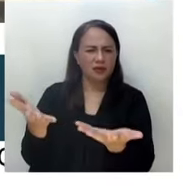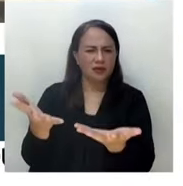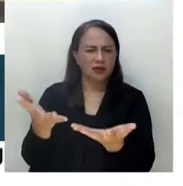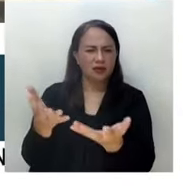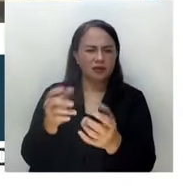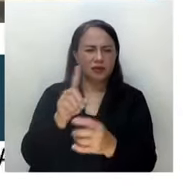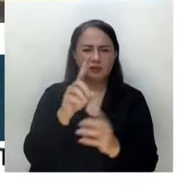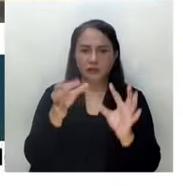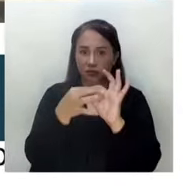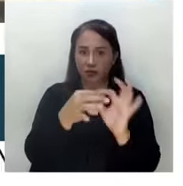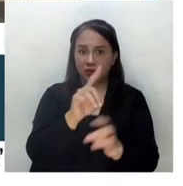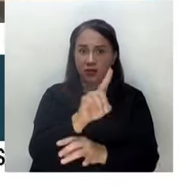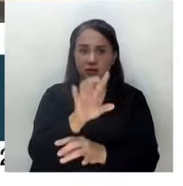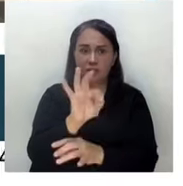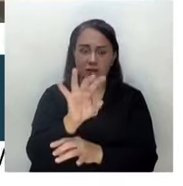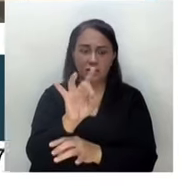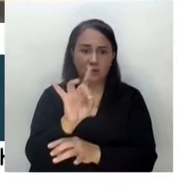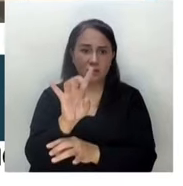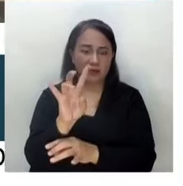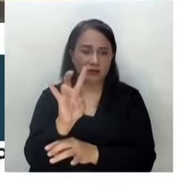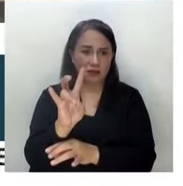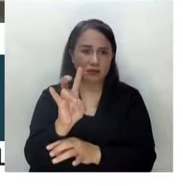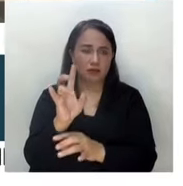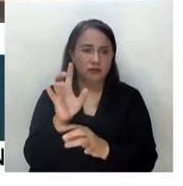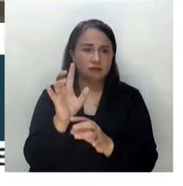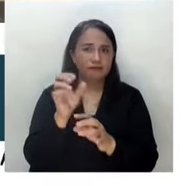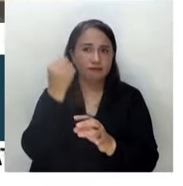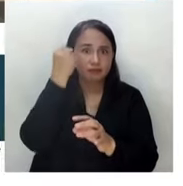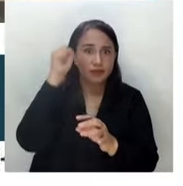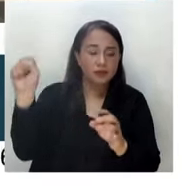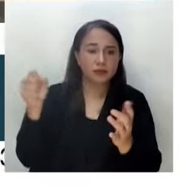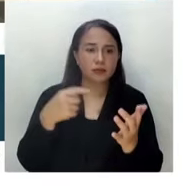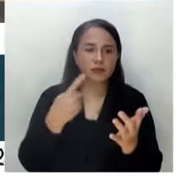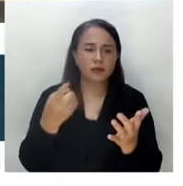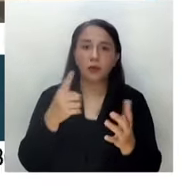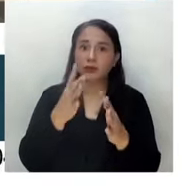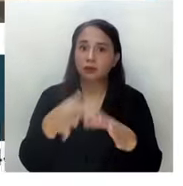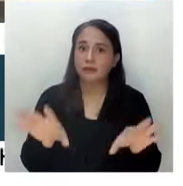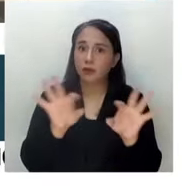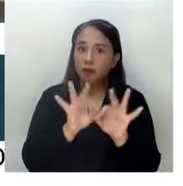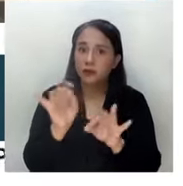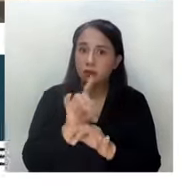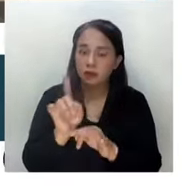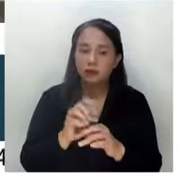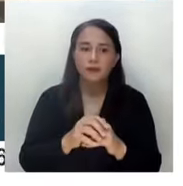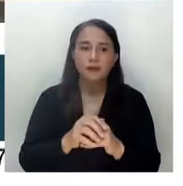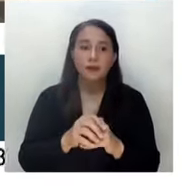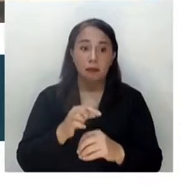1987 revolution, no? And I think what's important here is